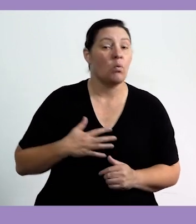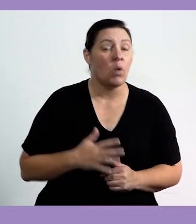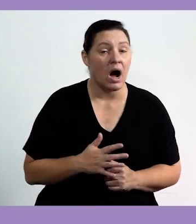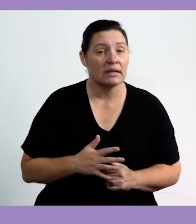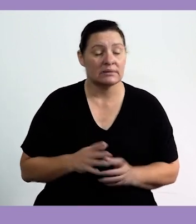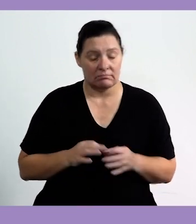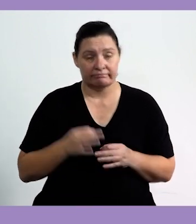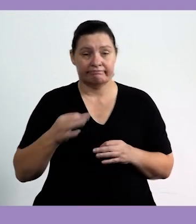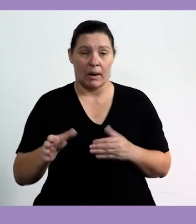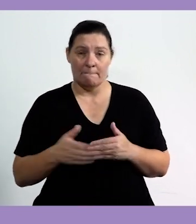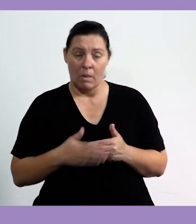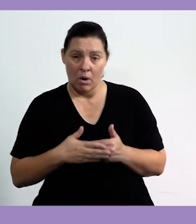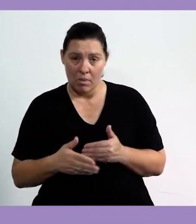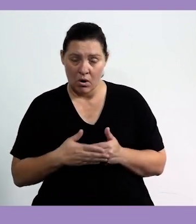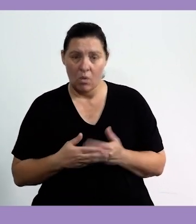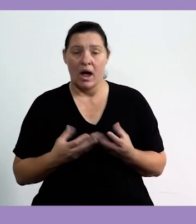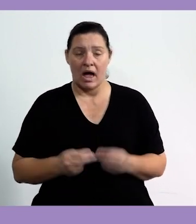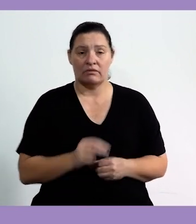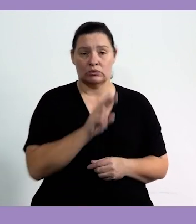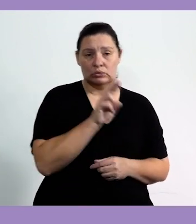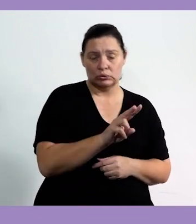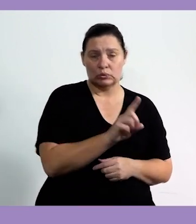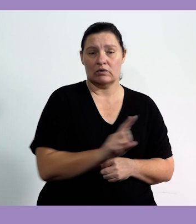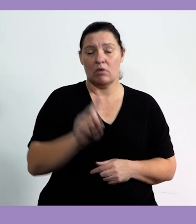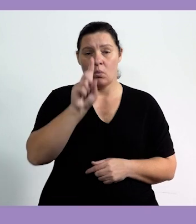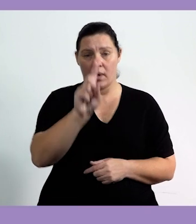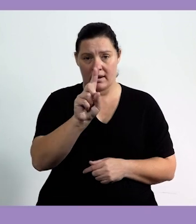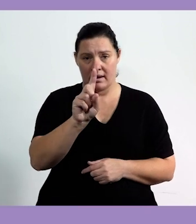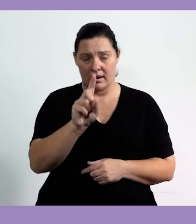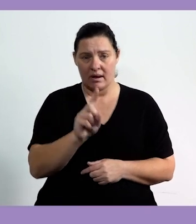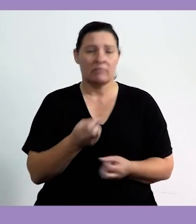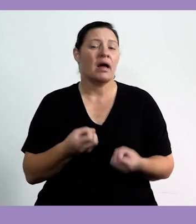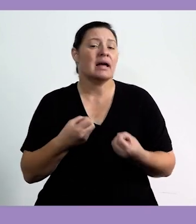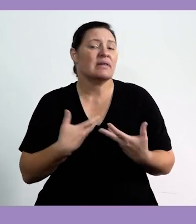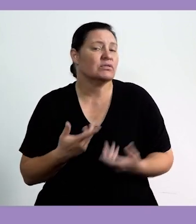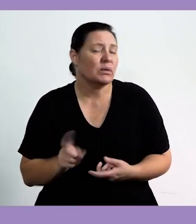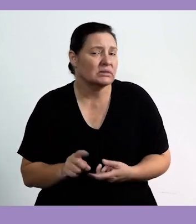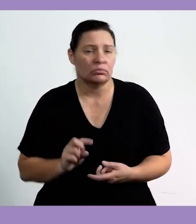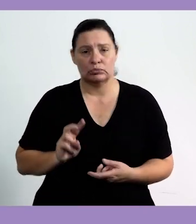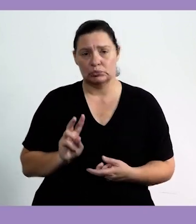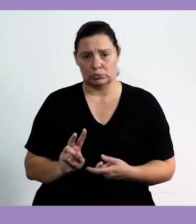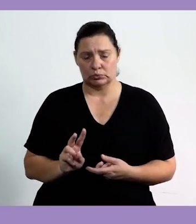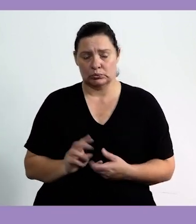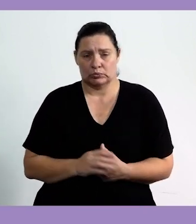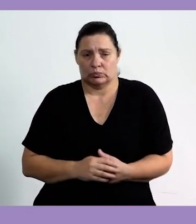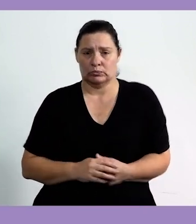we want to expand more powers, we have 2 to the exponent 1, and that just gives us